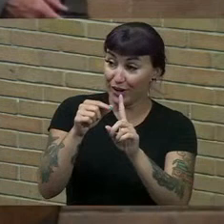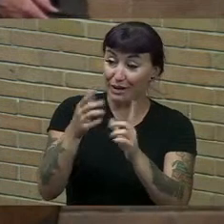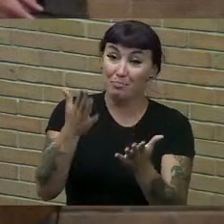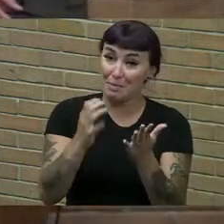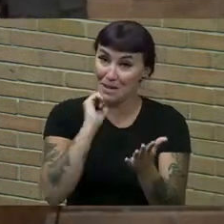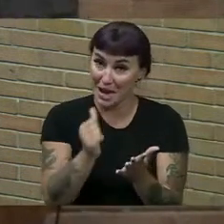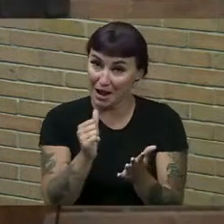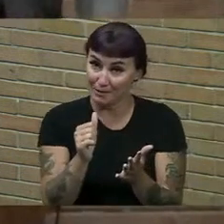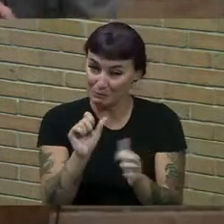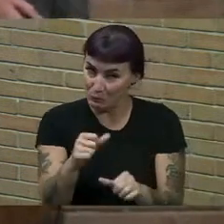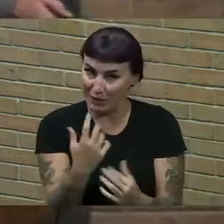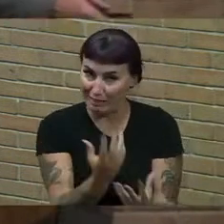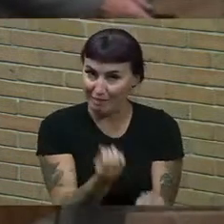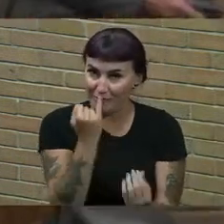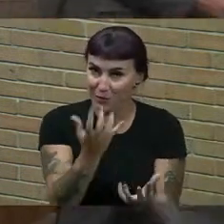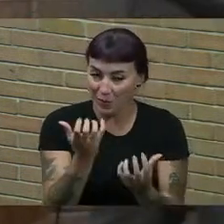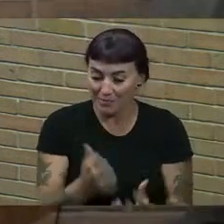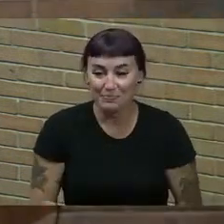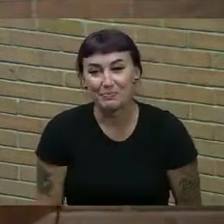not.